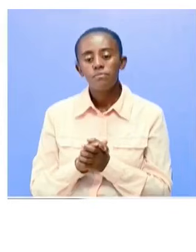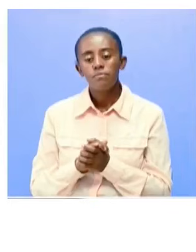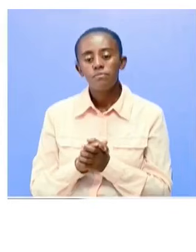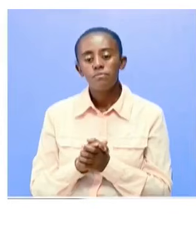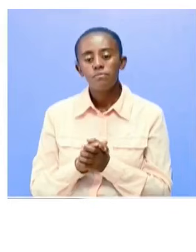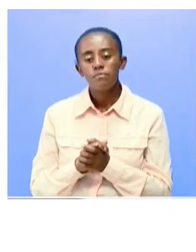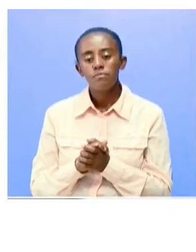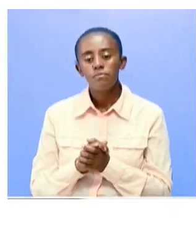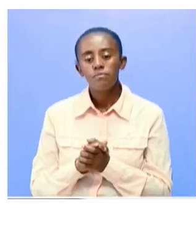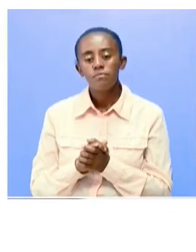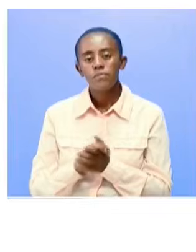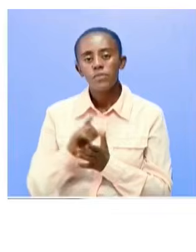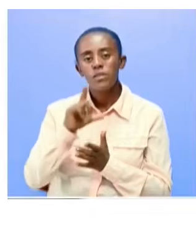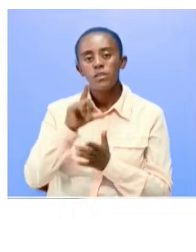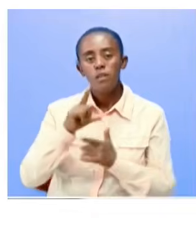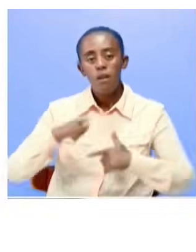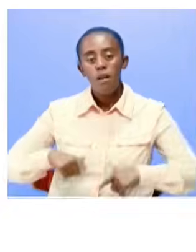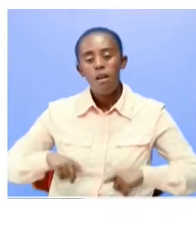life history